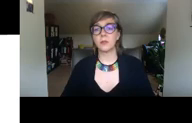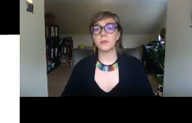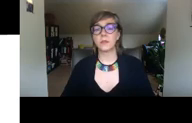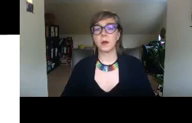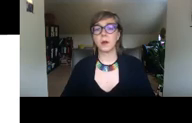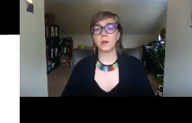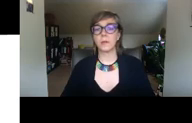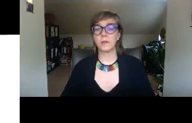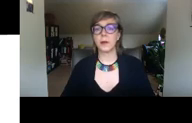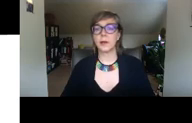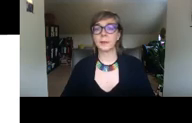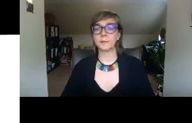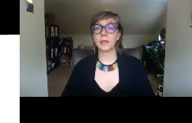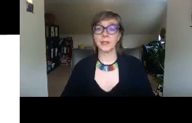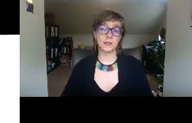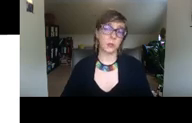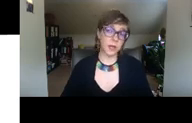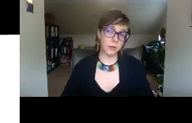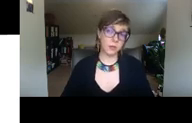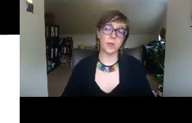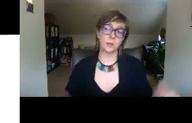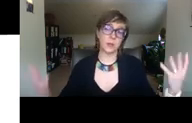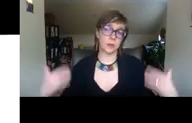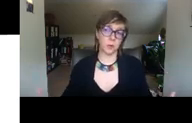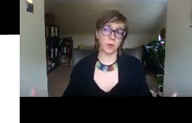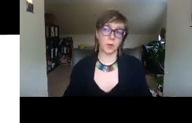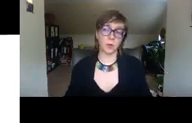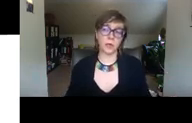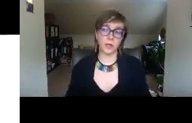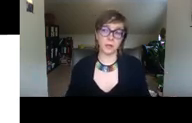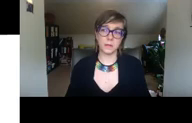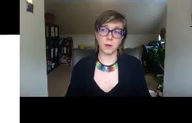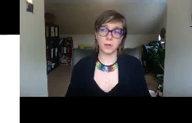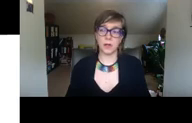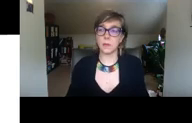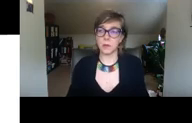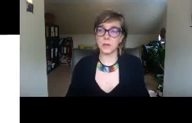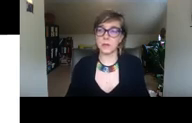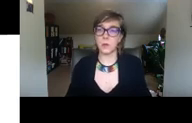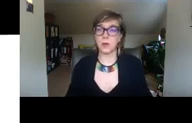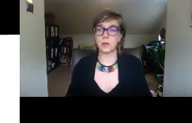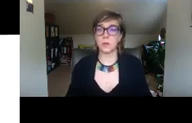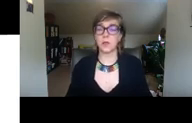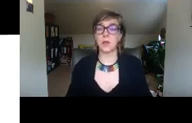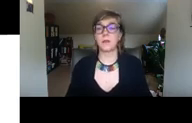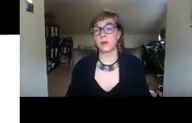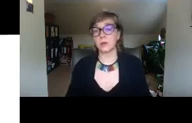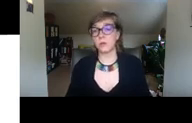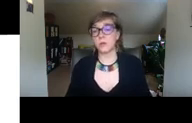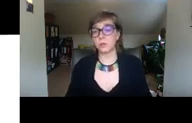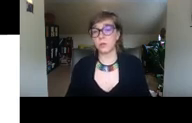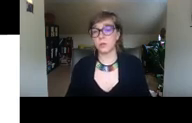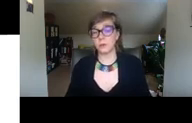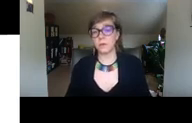in terms of less than 20 hours a week, so people that were working less than part-time or less than 20 hours a week, that